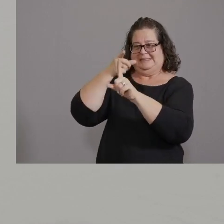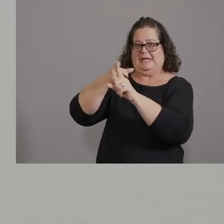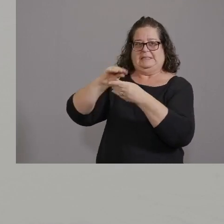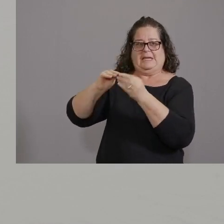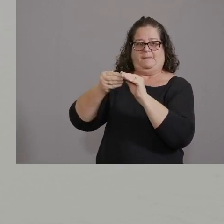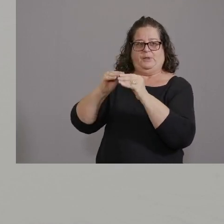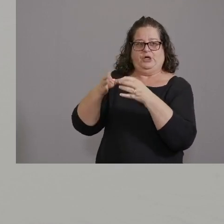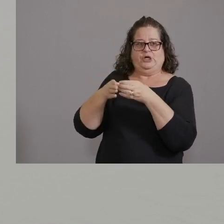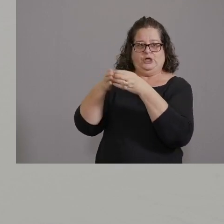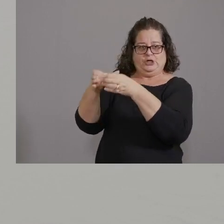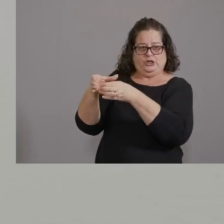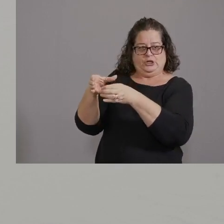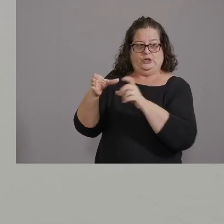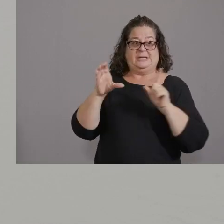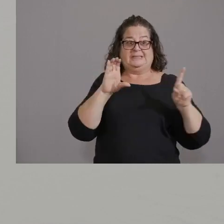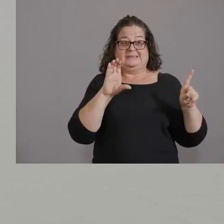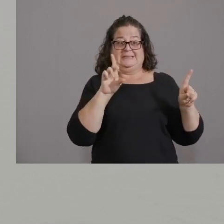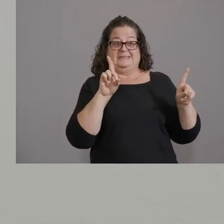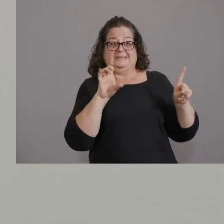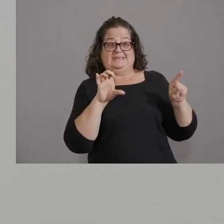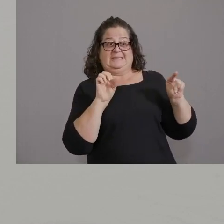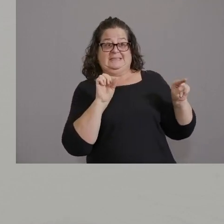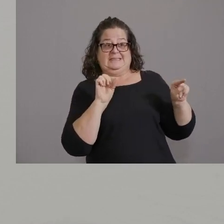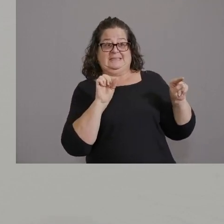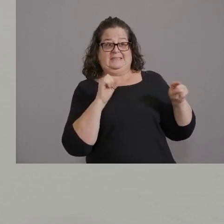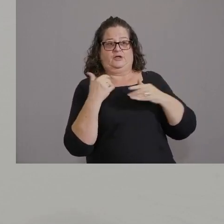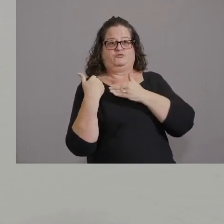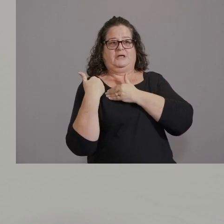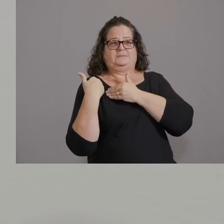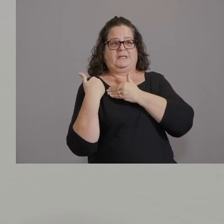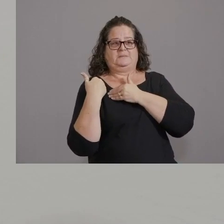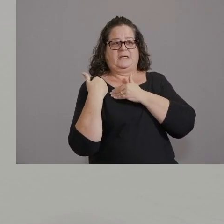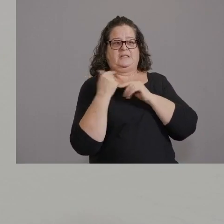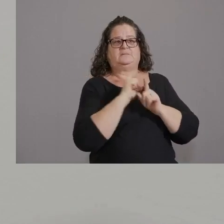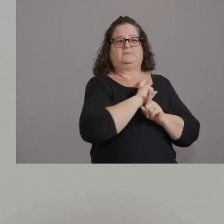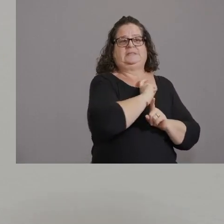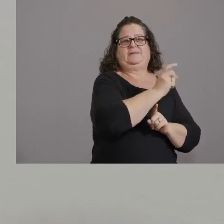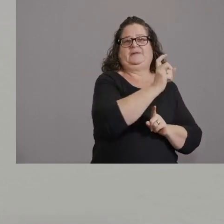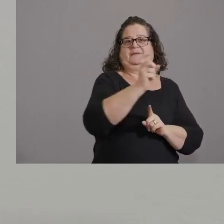that they have opened up. One of the